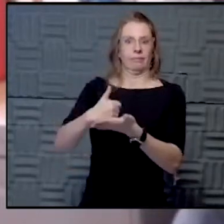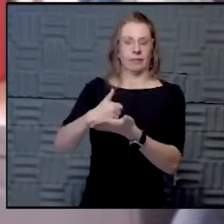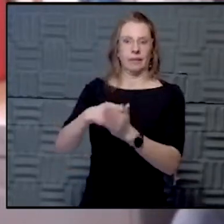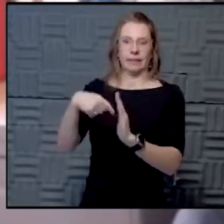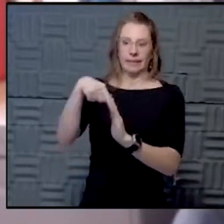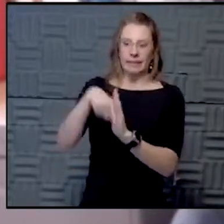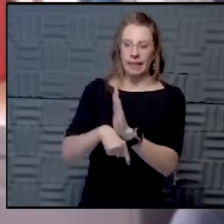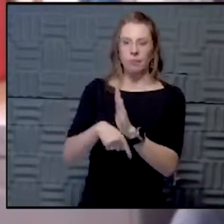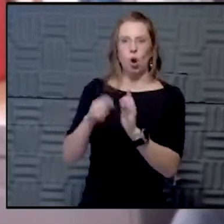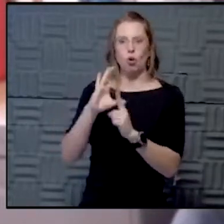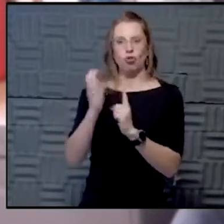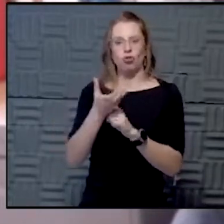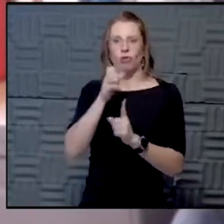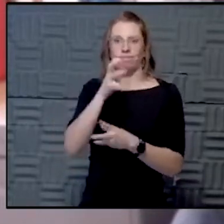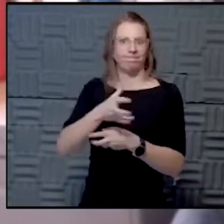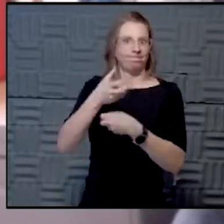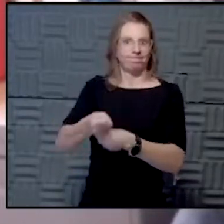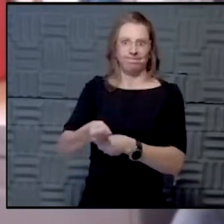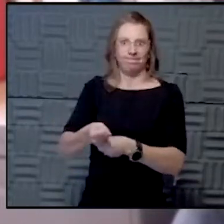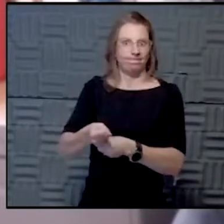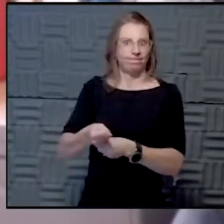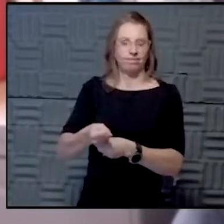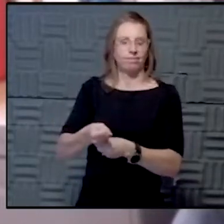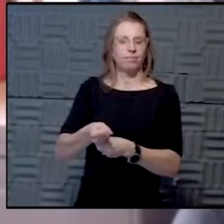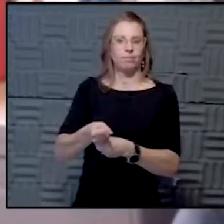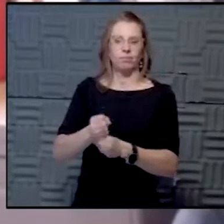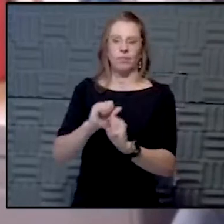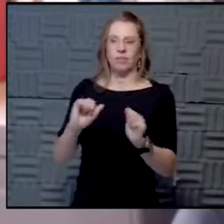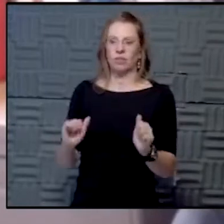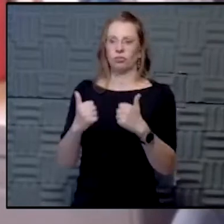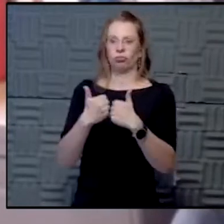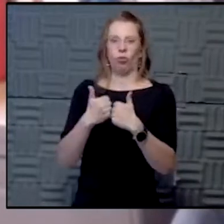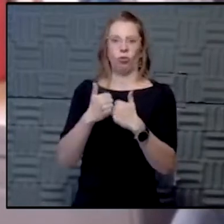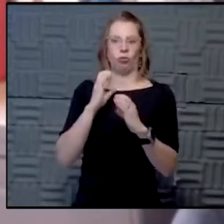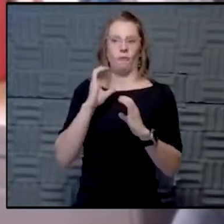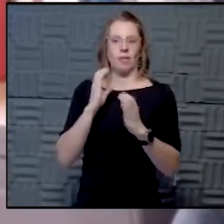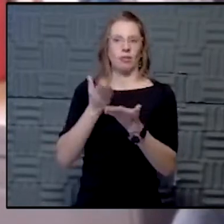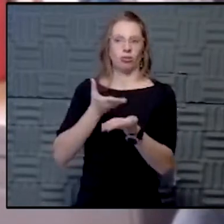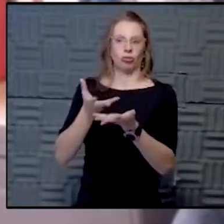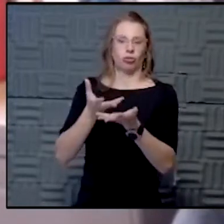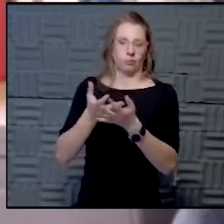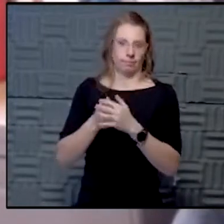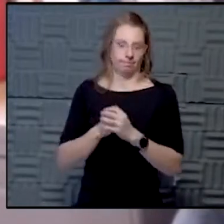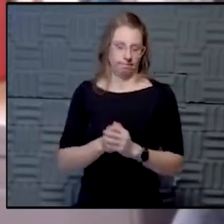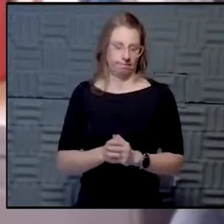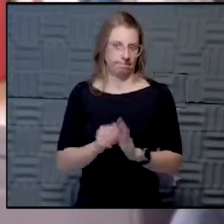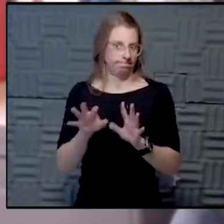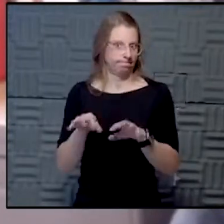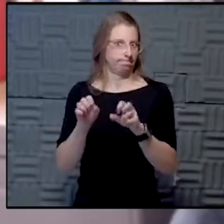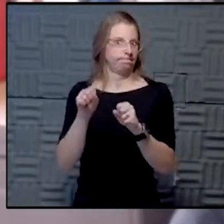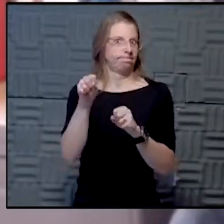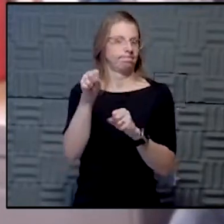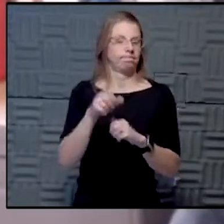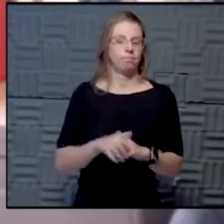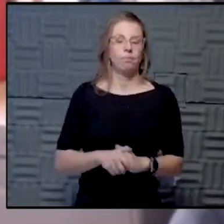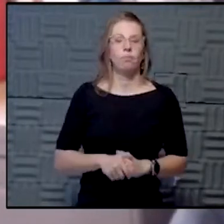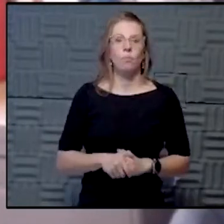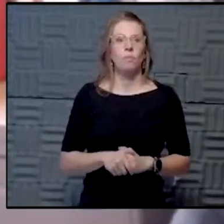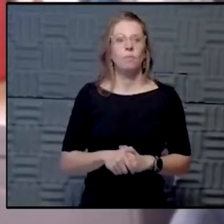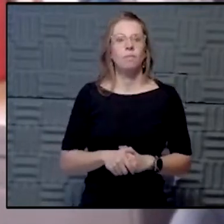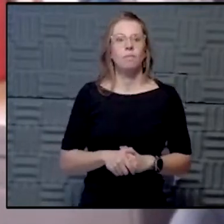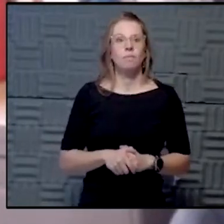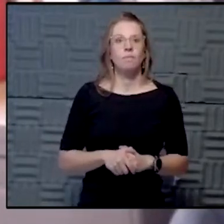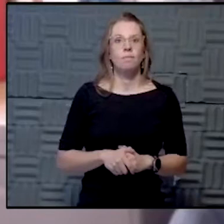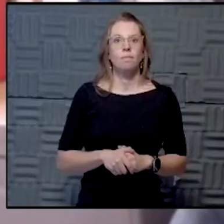cultural mistrust, and it's a very challenging conversation to have. I would say one of